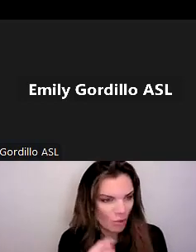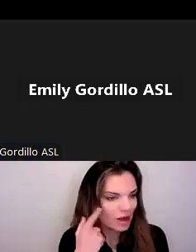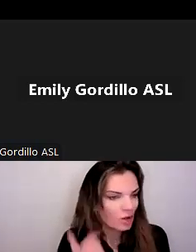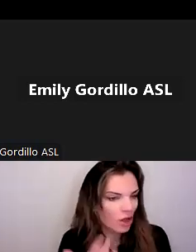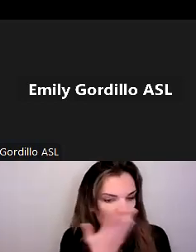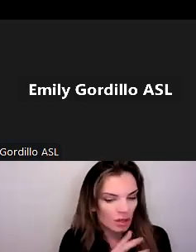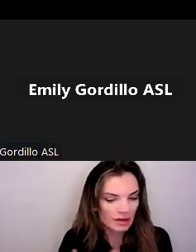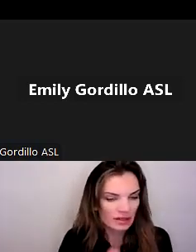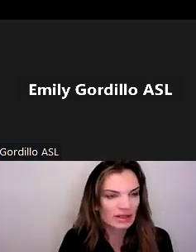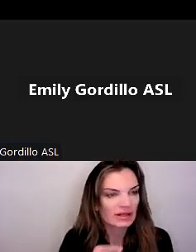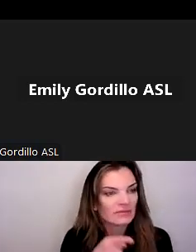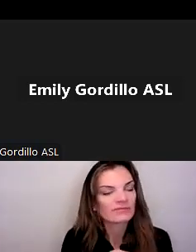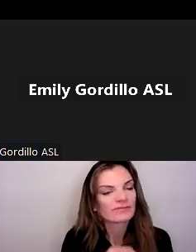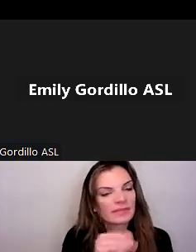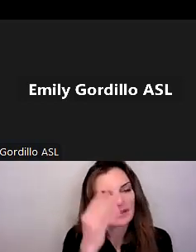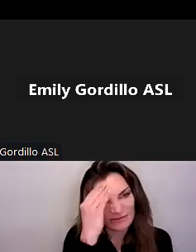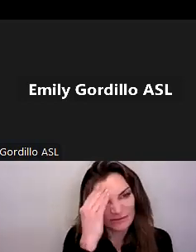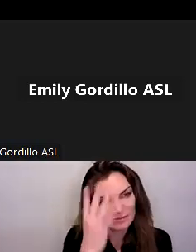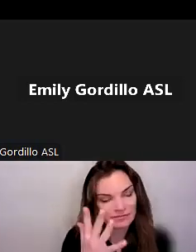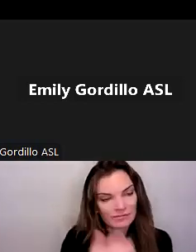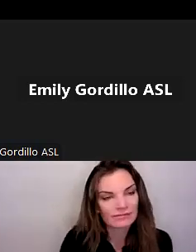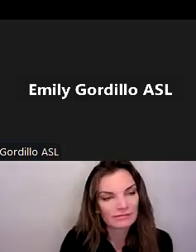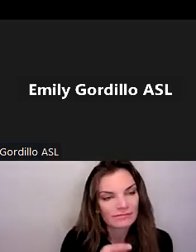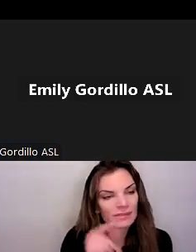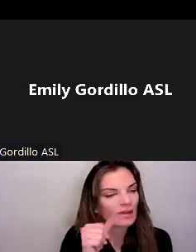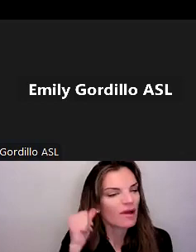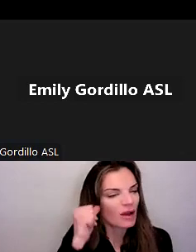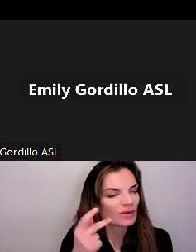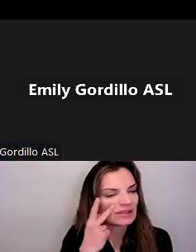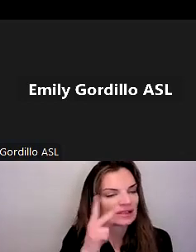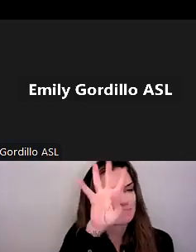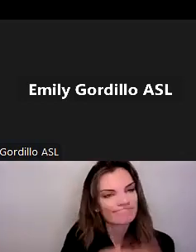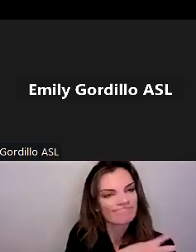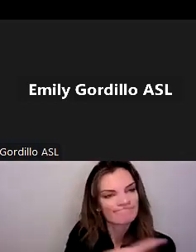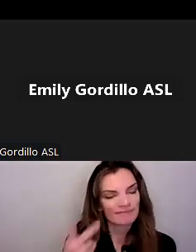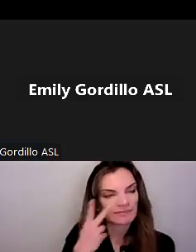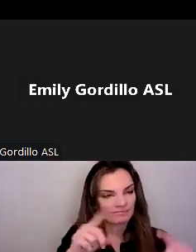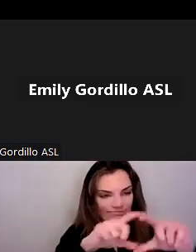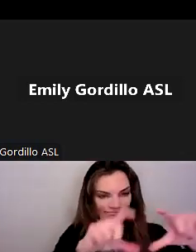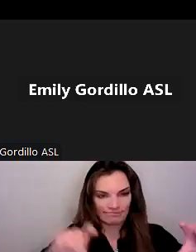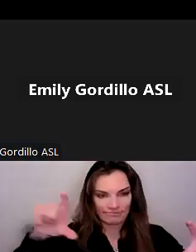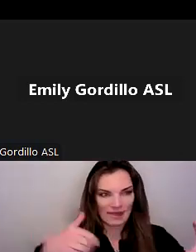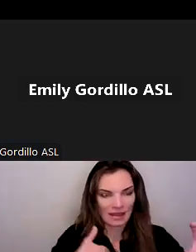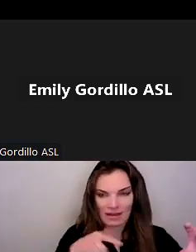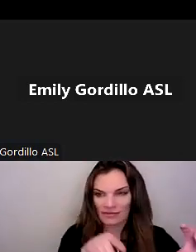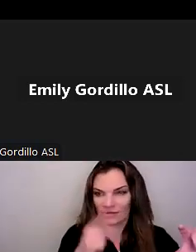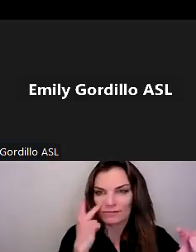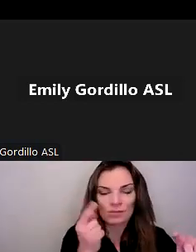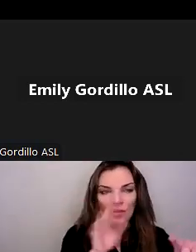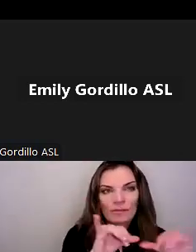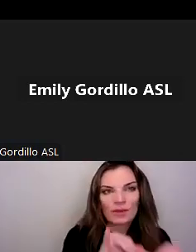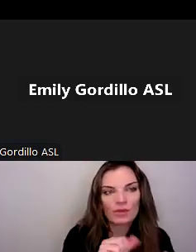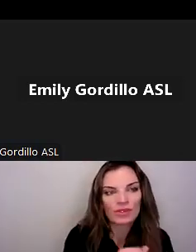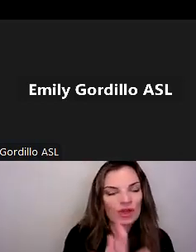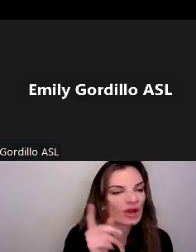at putting that information on this chart here. Is called an audiogram. We're looking at a measurement of, where's their hearing at in terms of